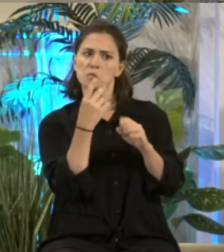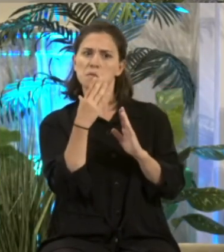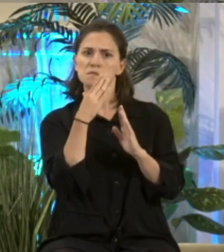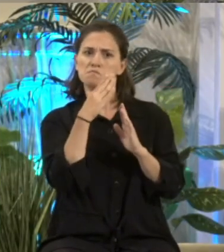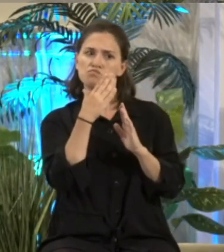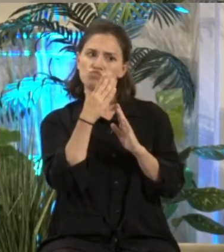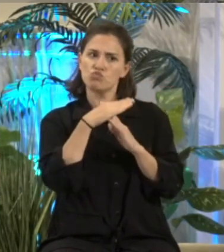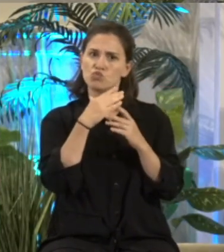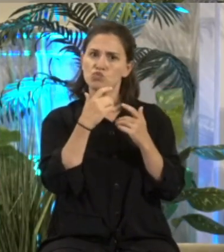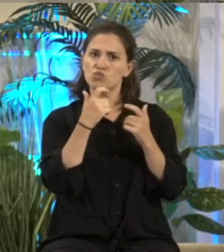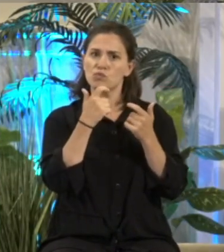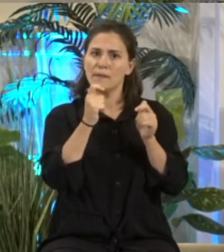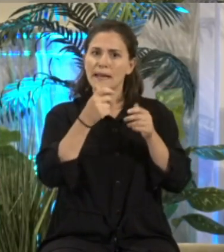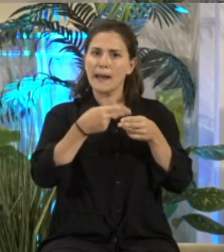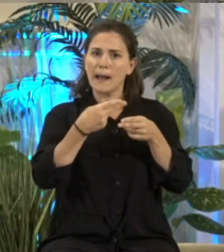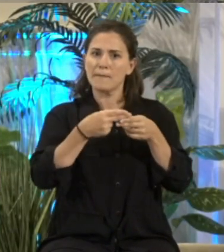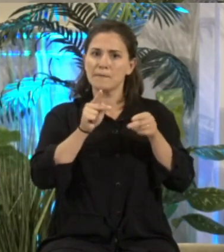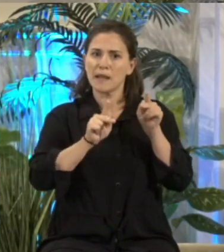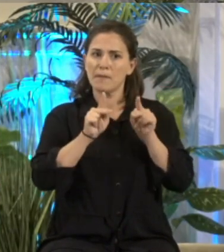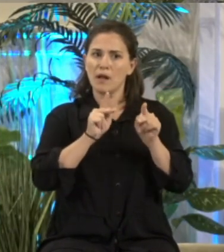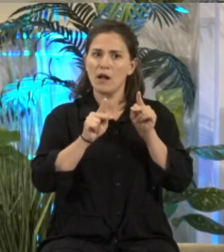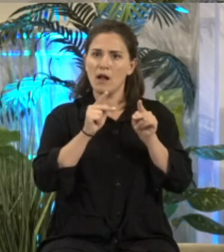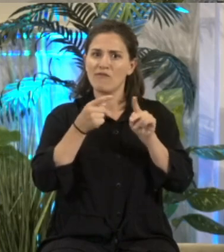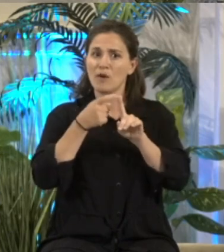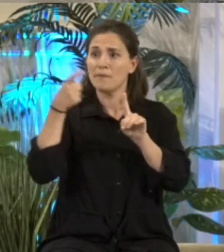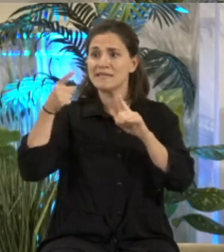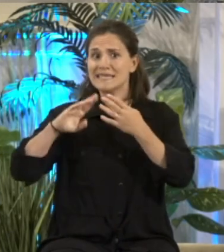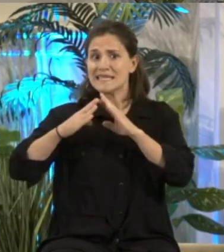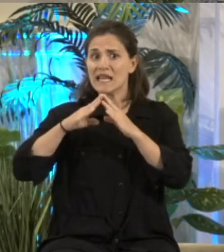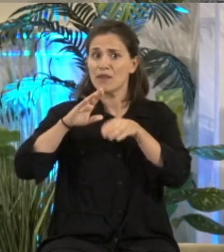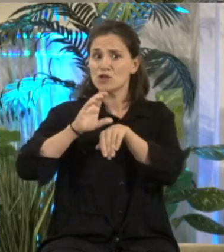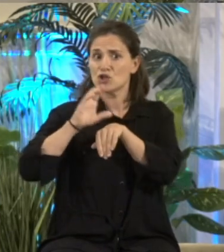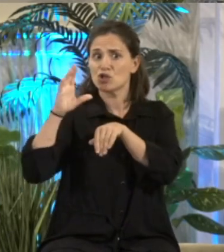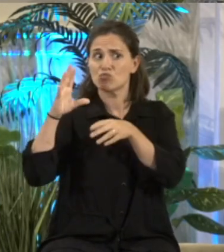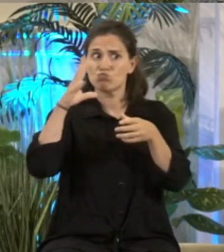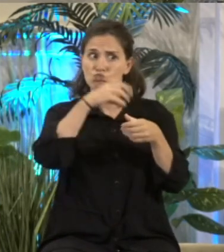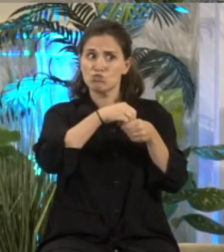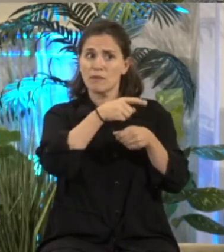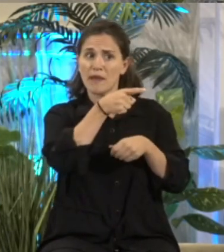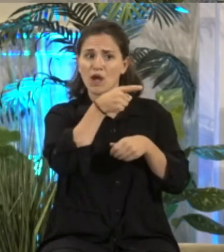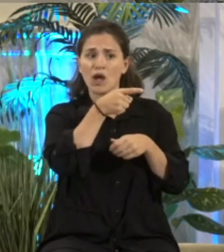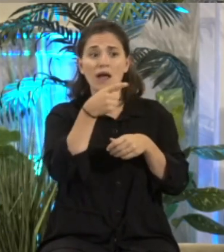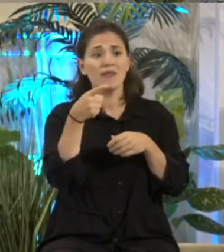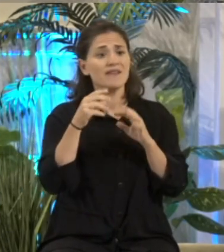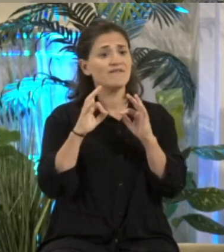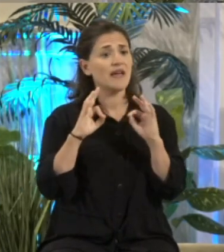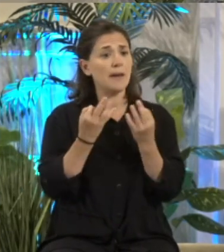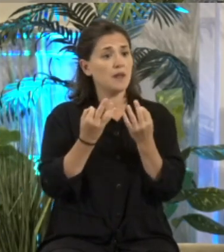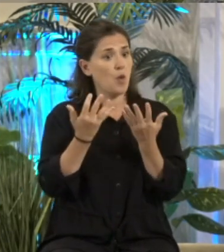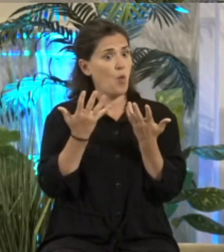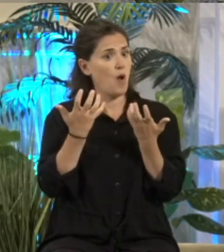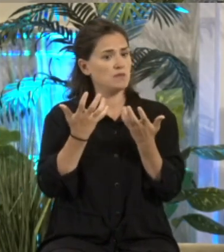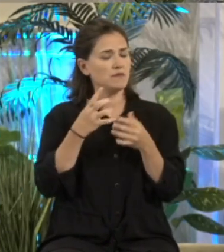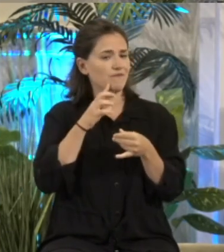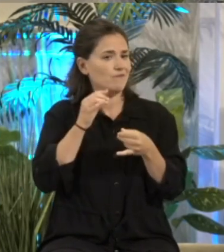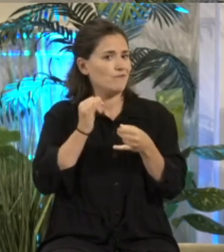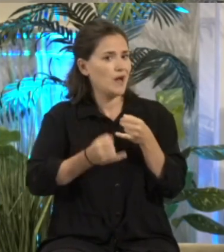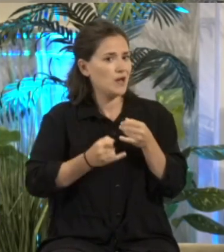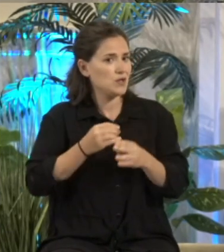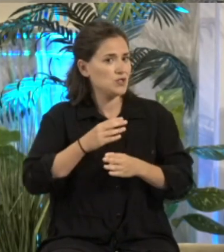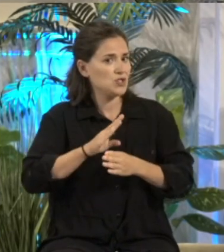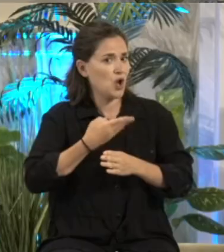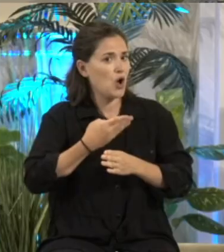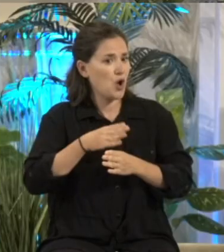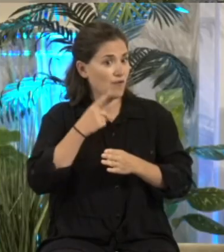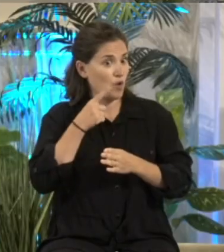from the city. And the family insisted that the final song for this very sacred and